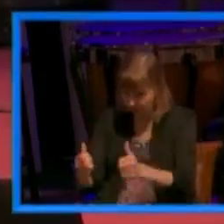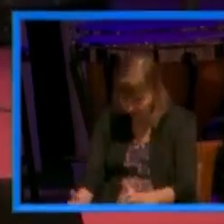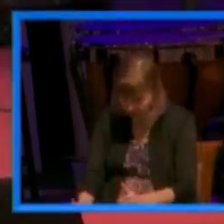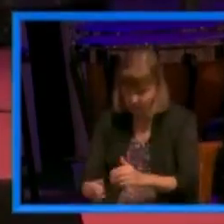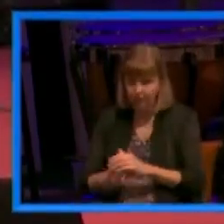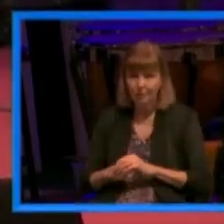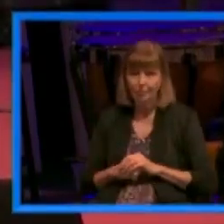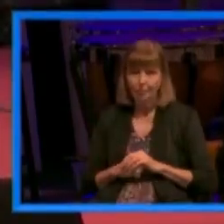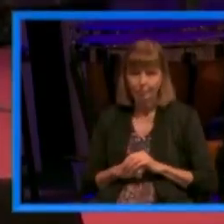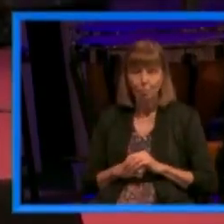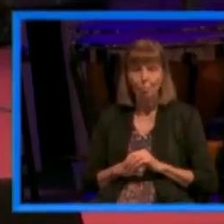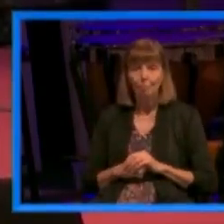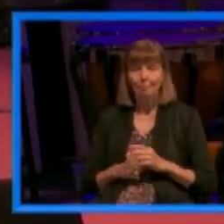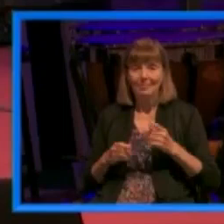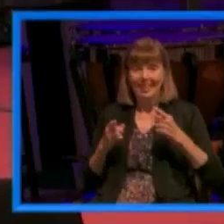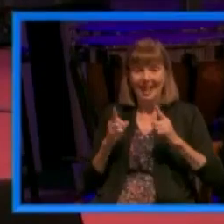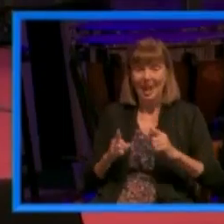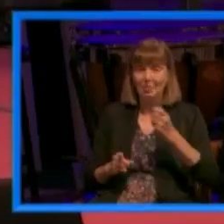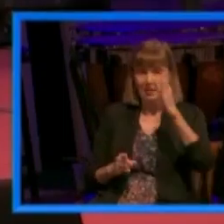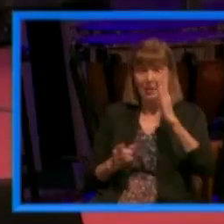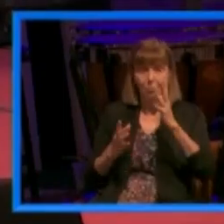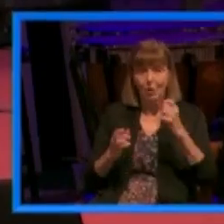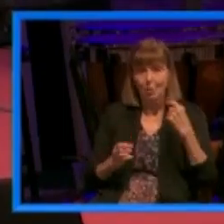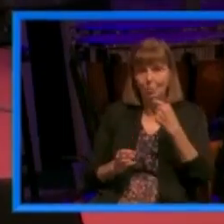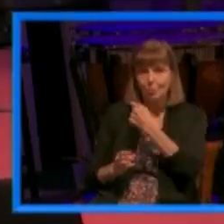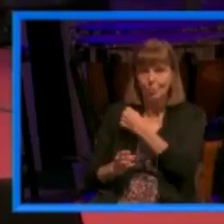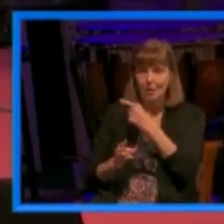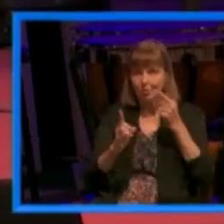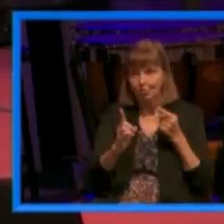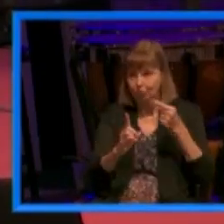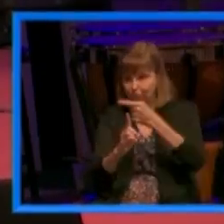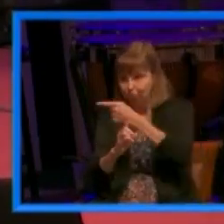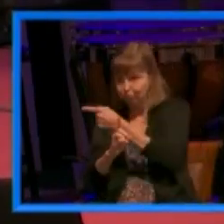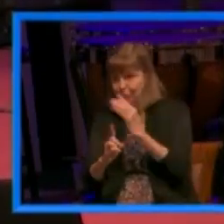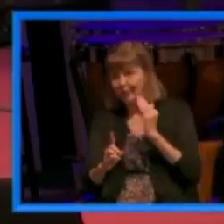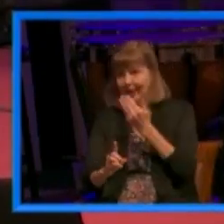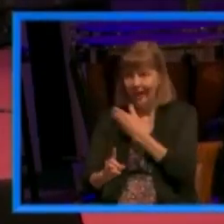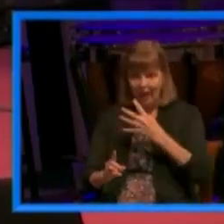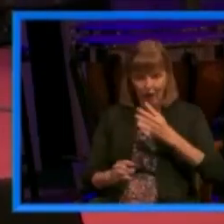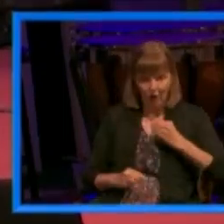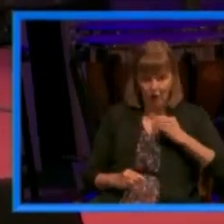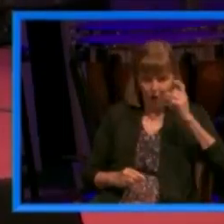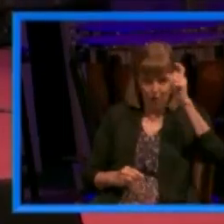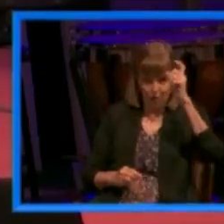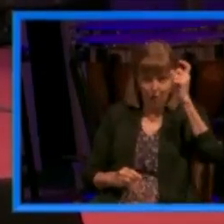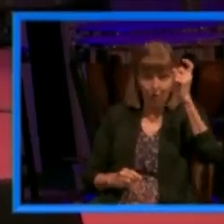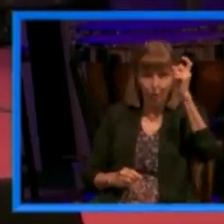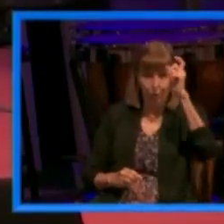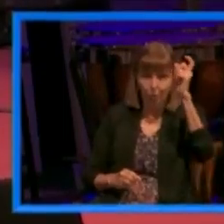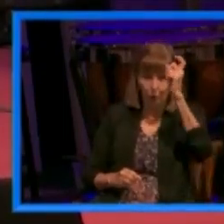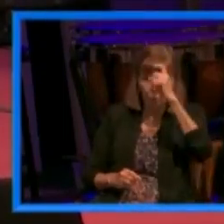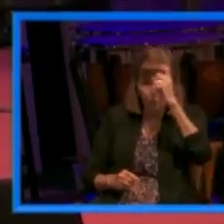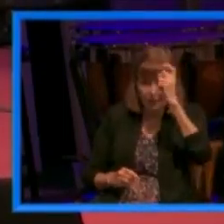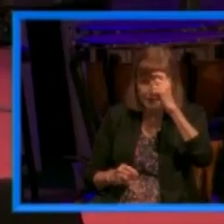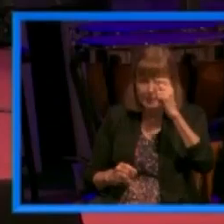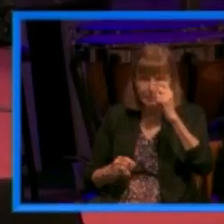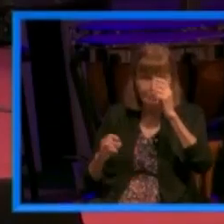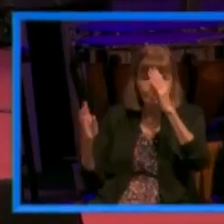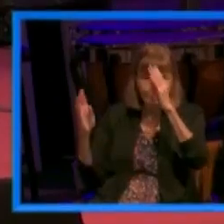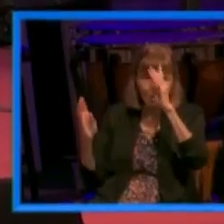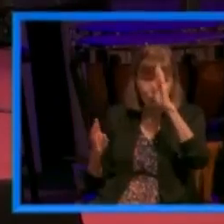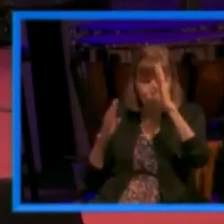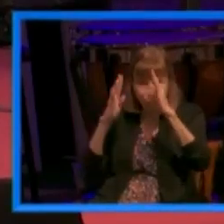we shortcut God's will, when we scheme in our own wisdom, when we try to do things our way, when we live by